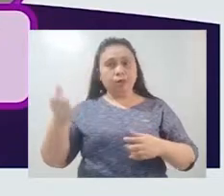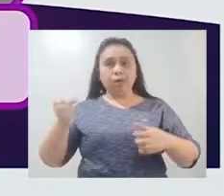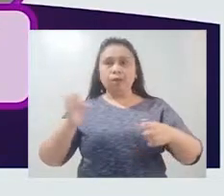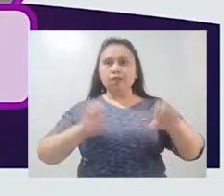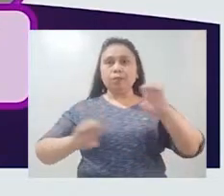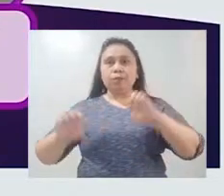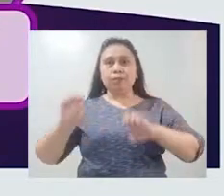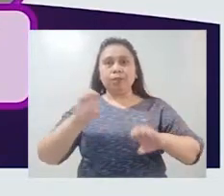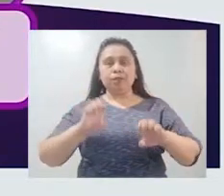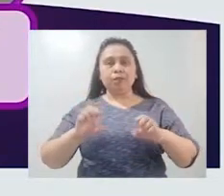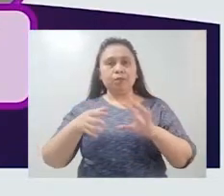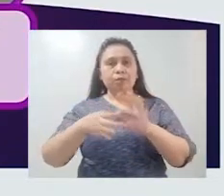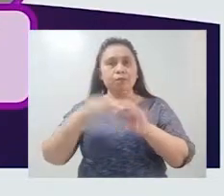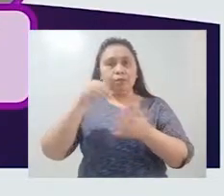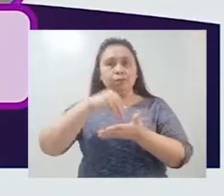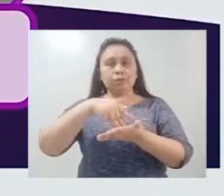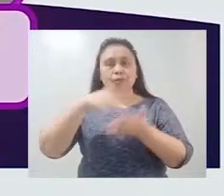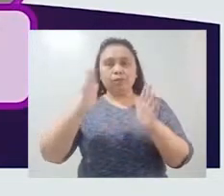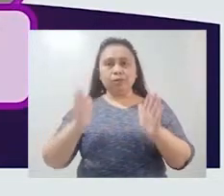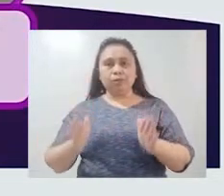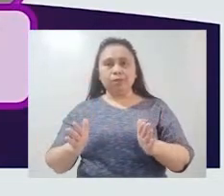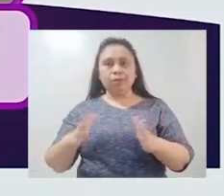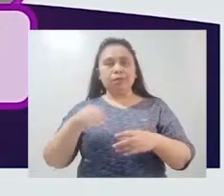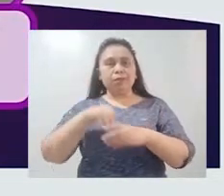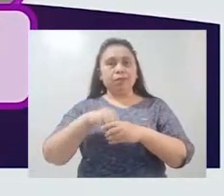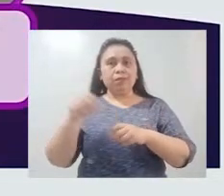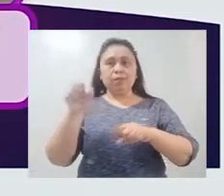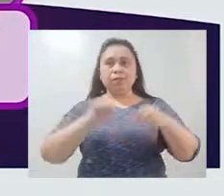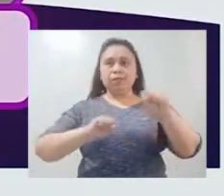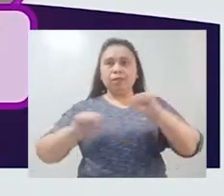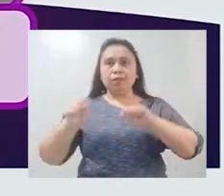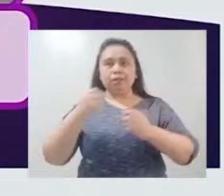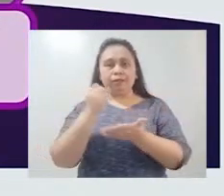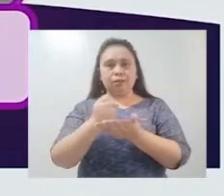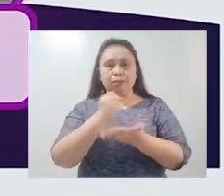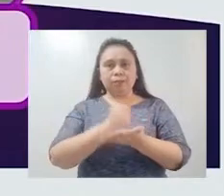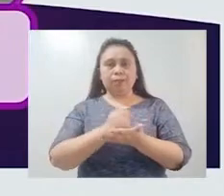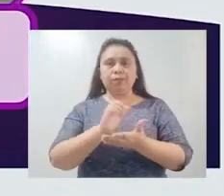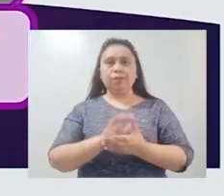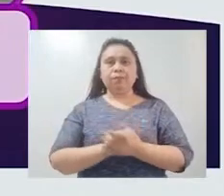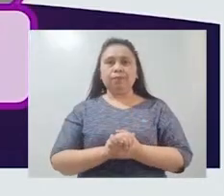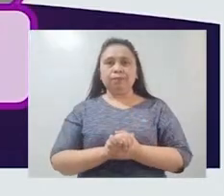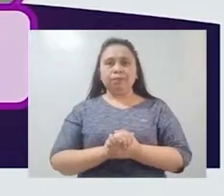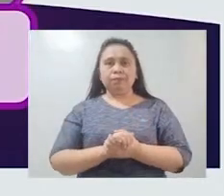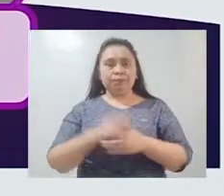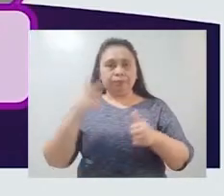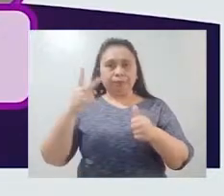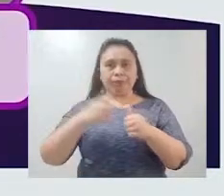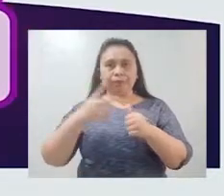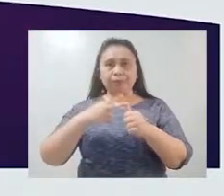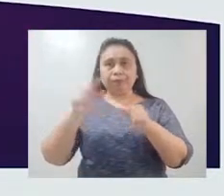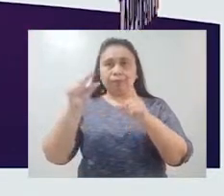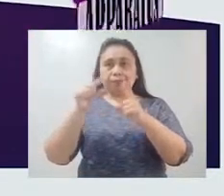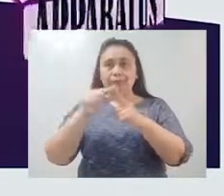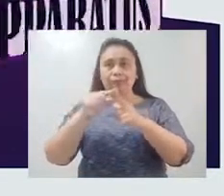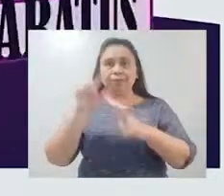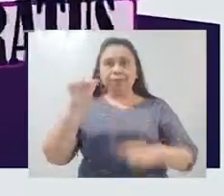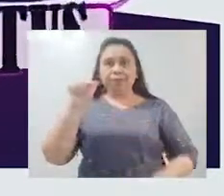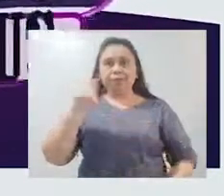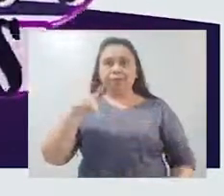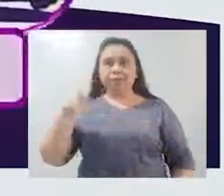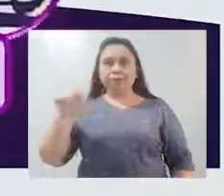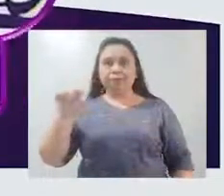the experimentation of students in their science subjects. The second term